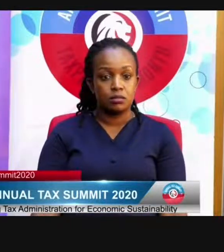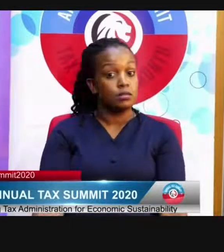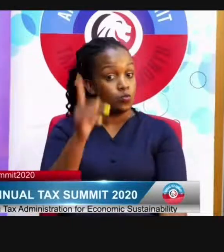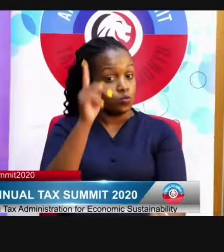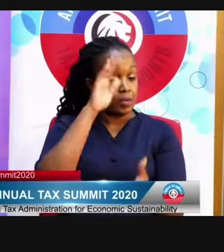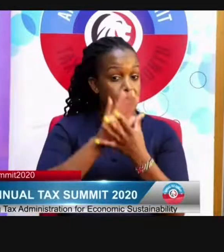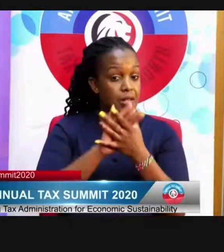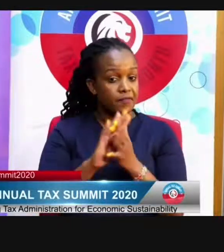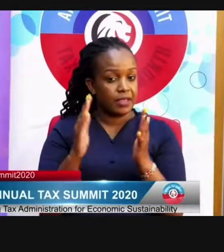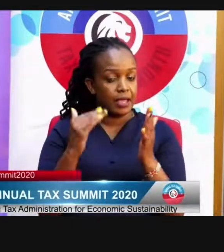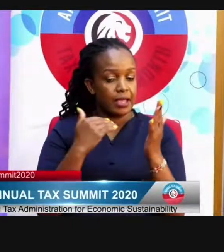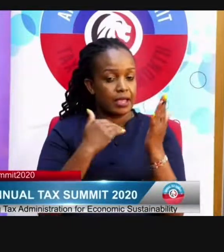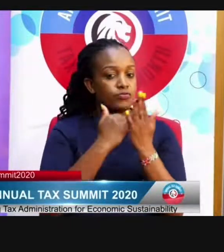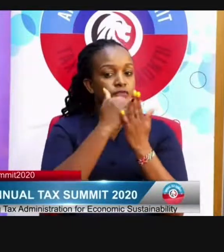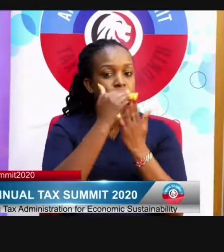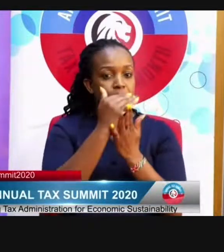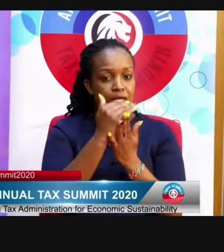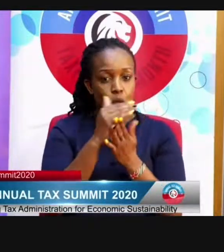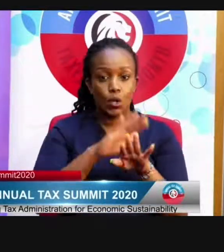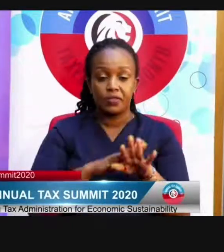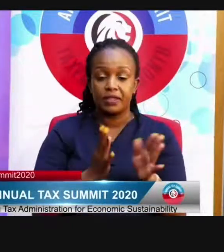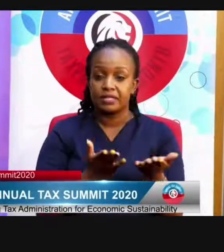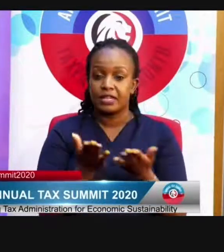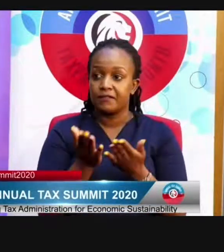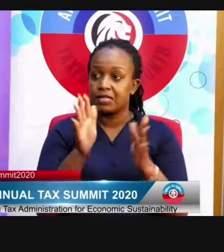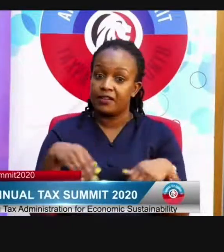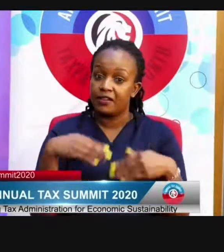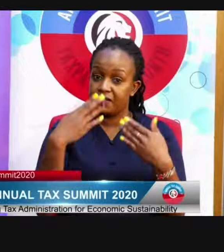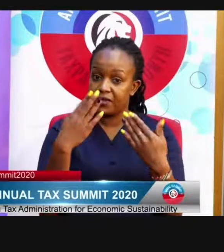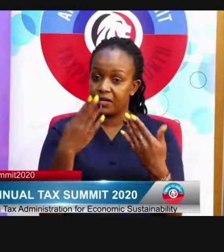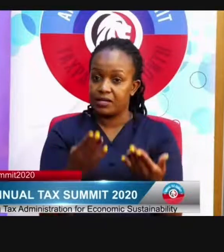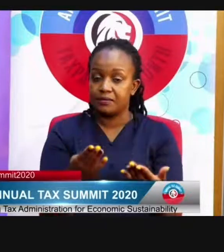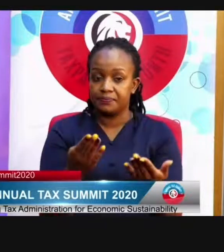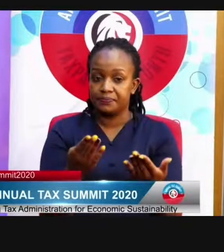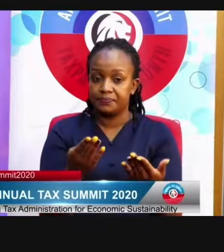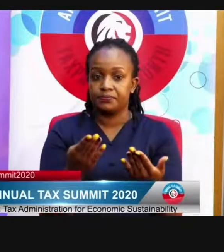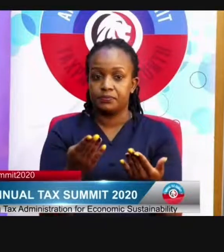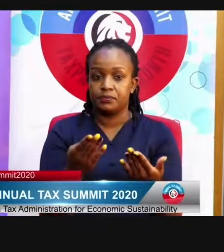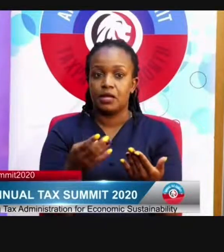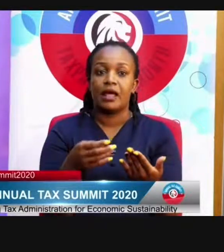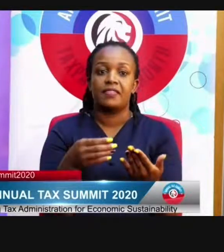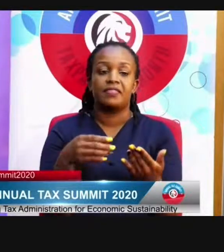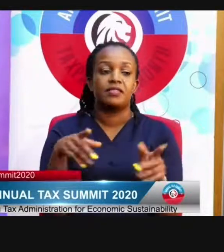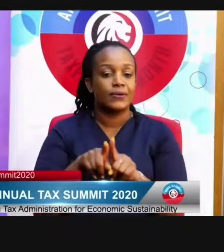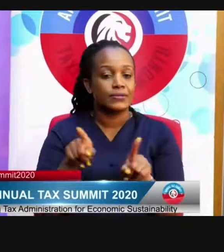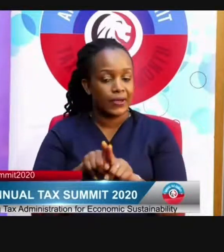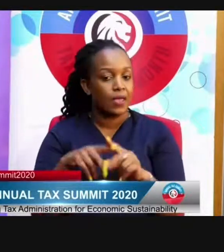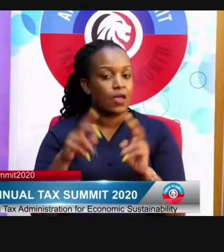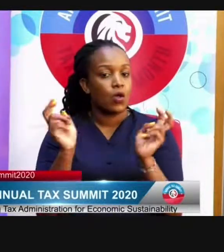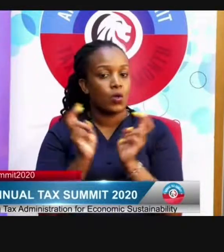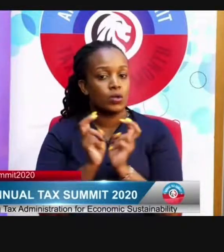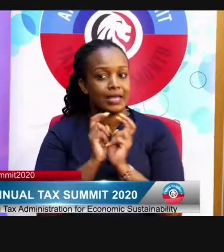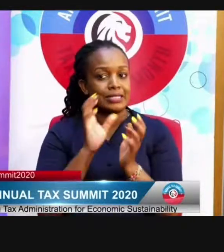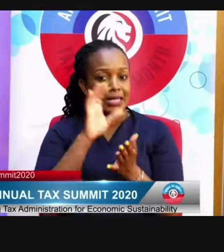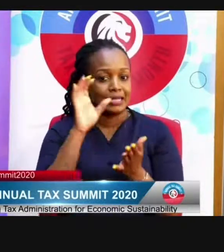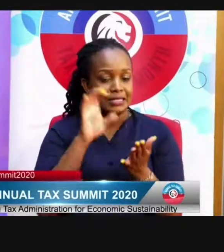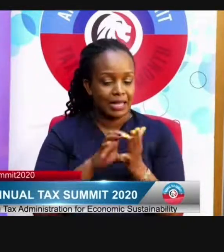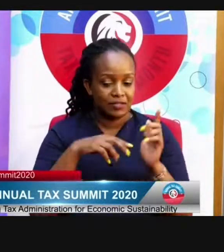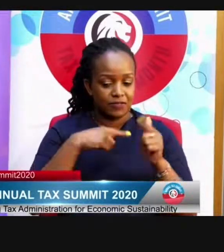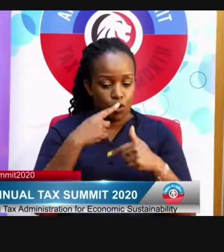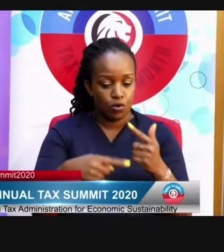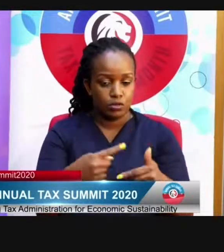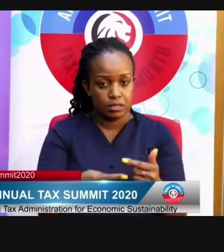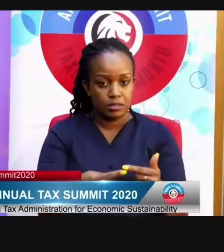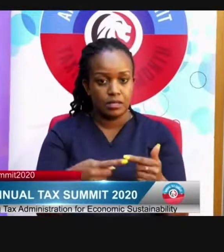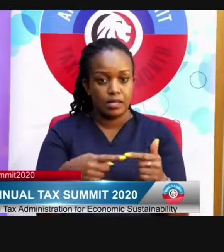service delivery. We've seen an increase in the contact center volumes during this time.